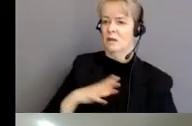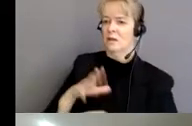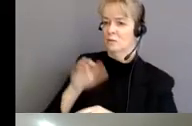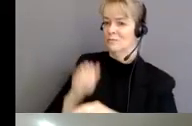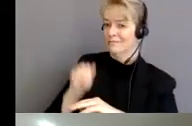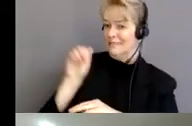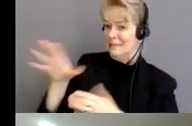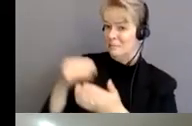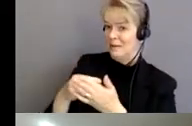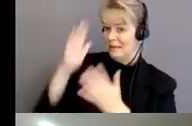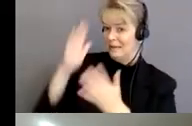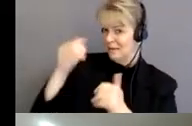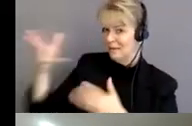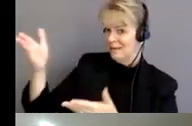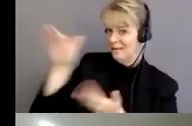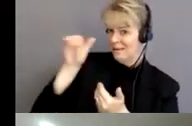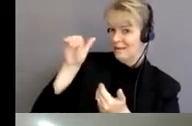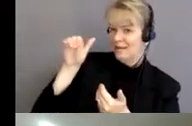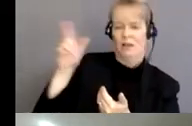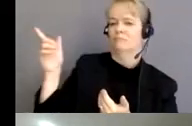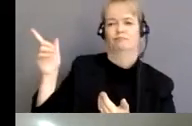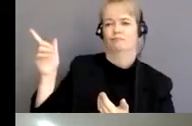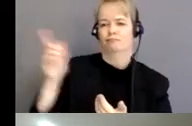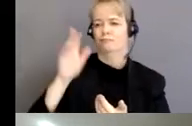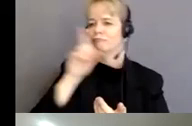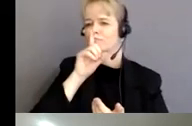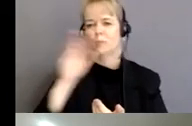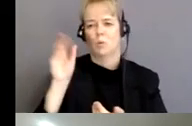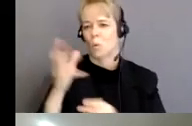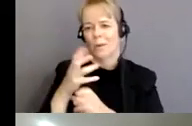the fraudsters again, because there really isn't any work from home job.